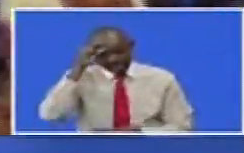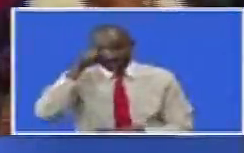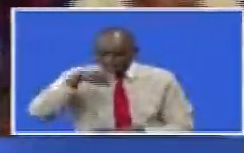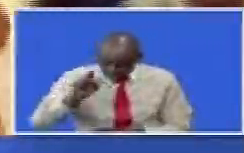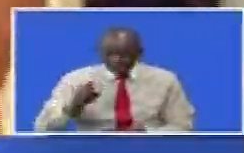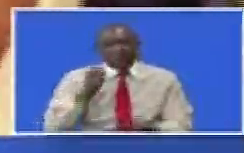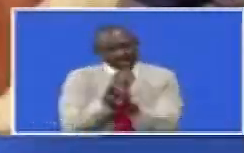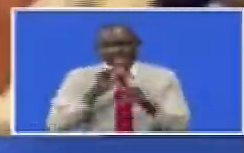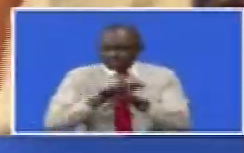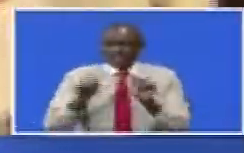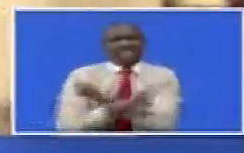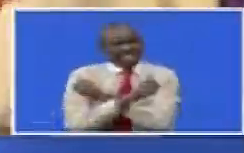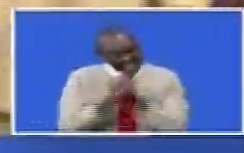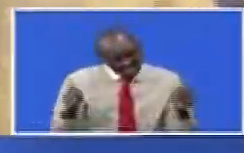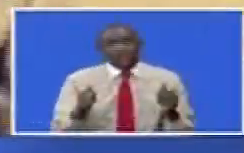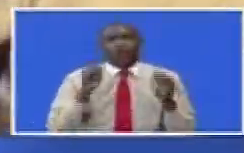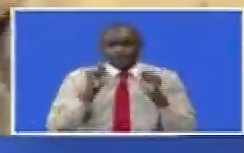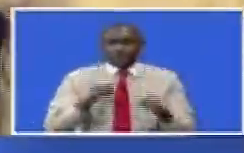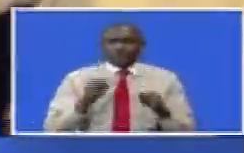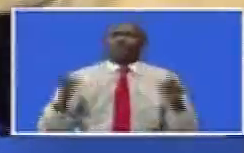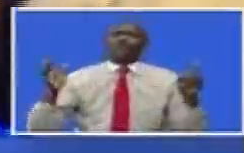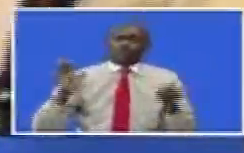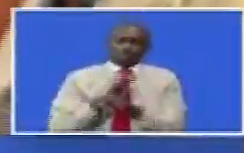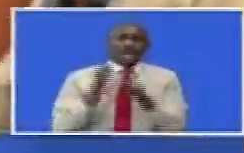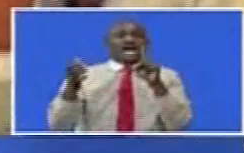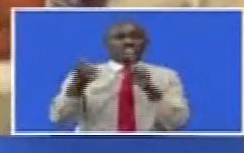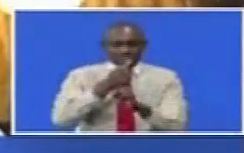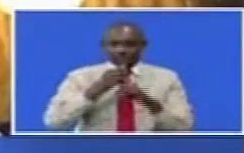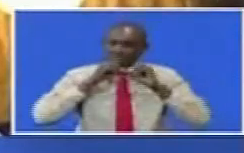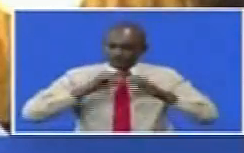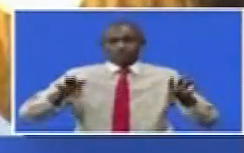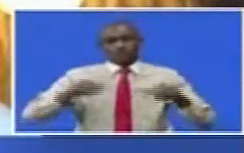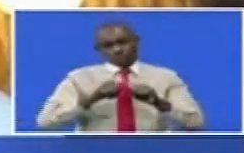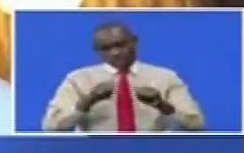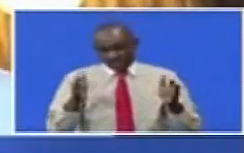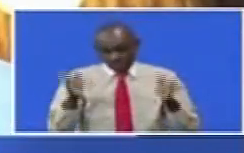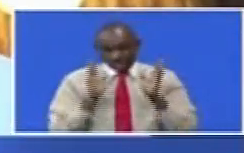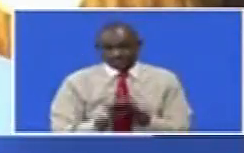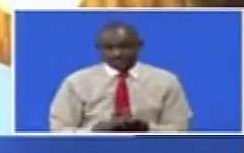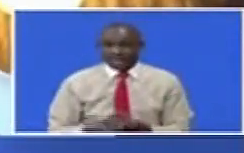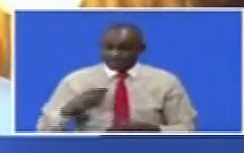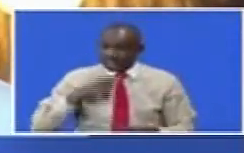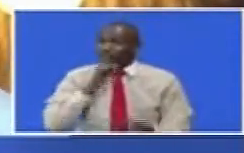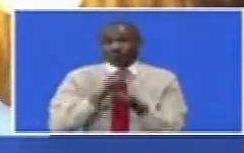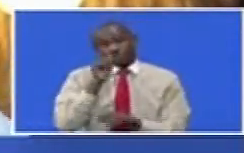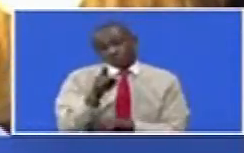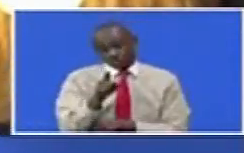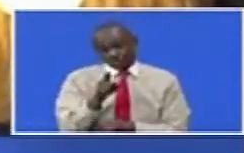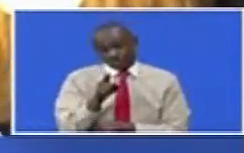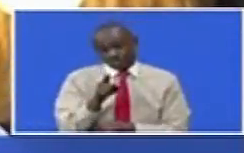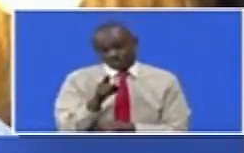their houses in order so as to fully achieve the fruits of devolution. So it's going to be a year like no other. I can promise you